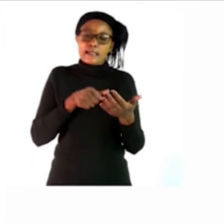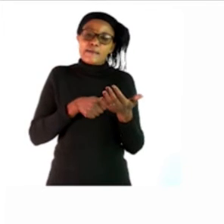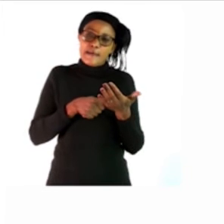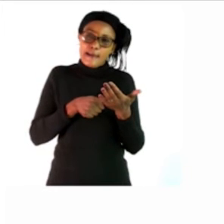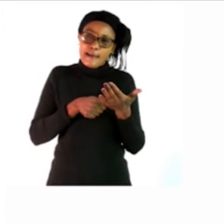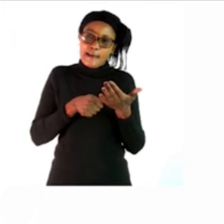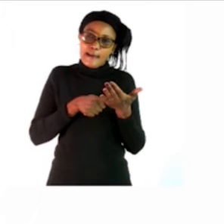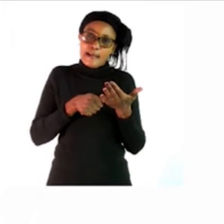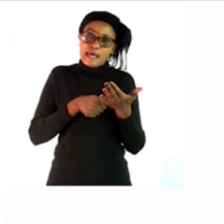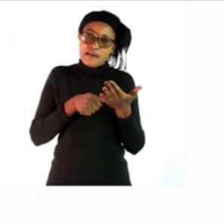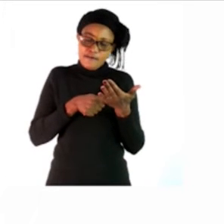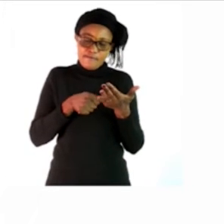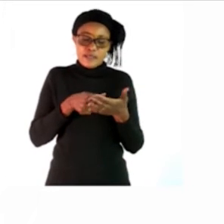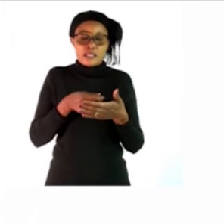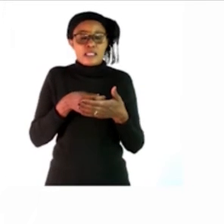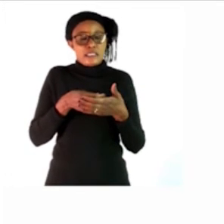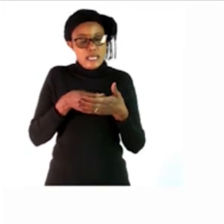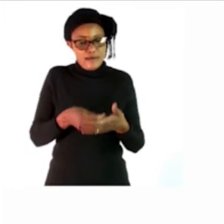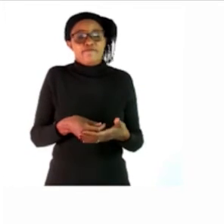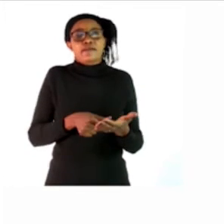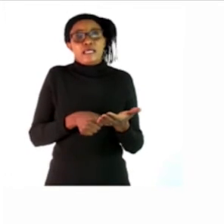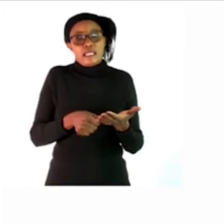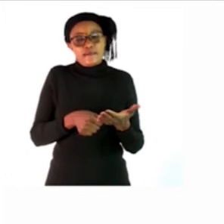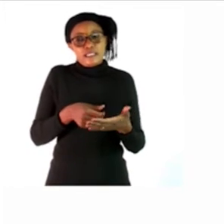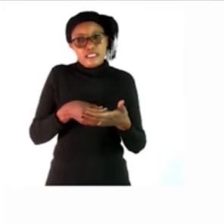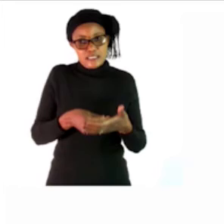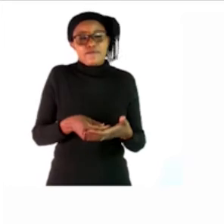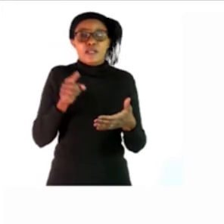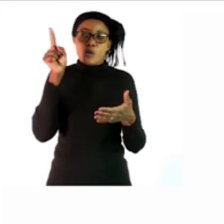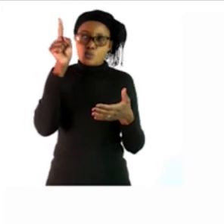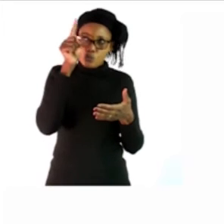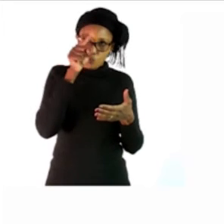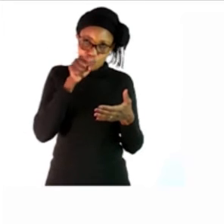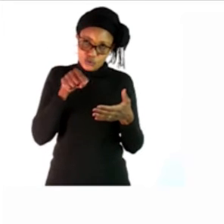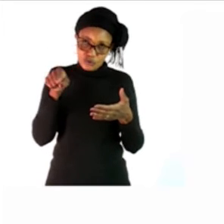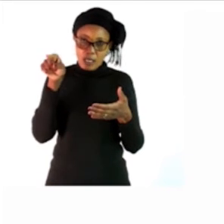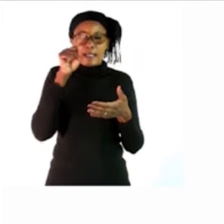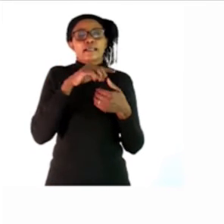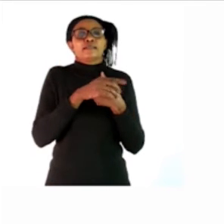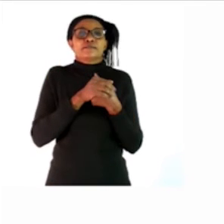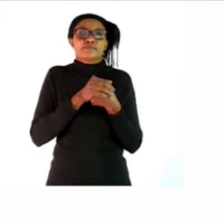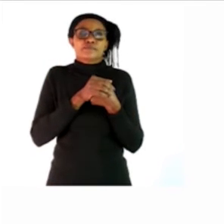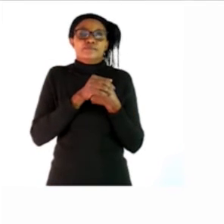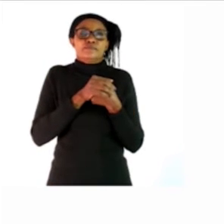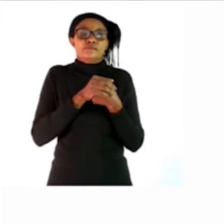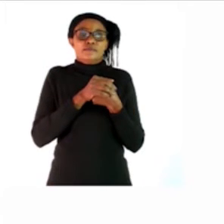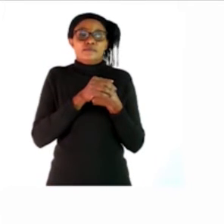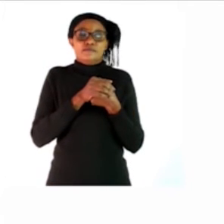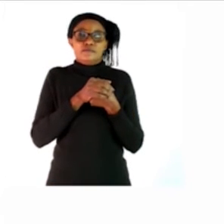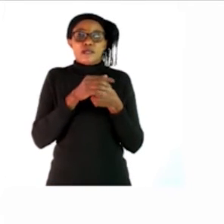is much more heavier than the crayon. So now you have to do